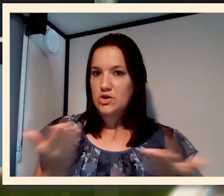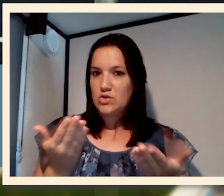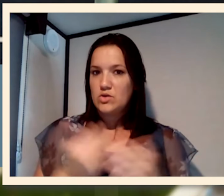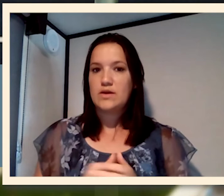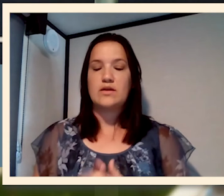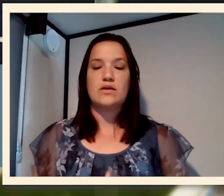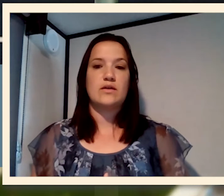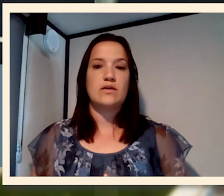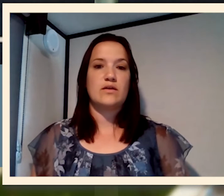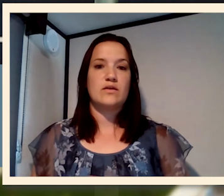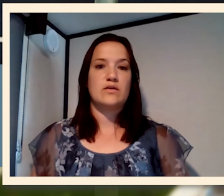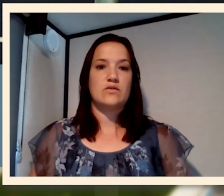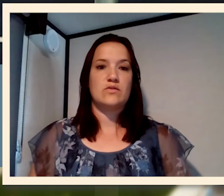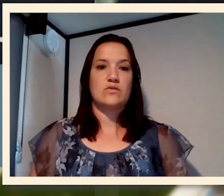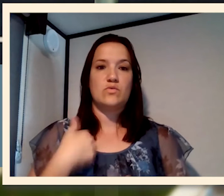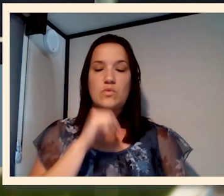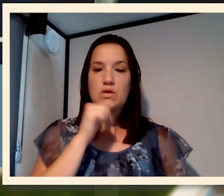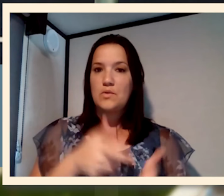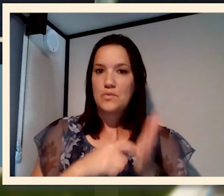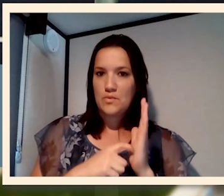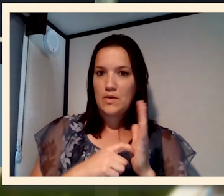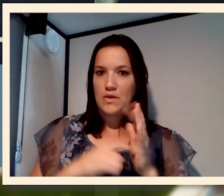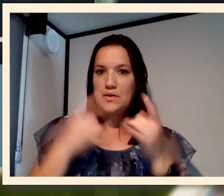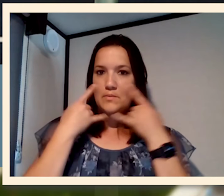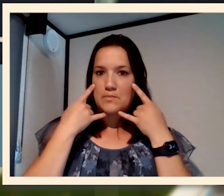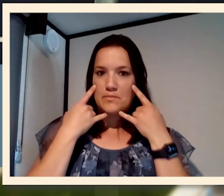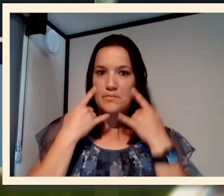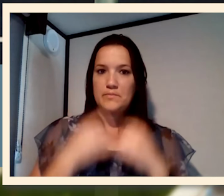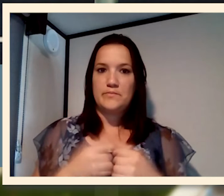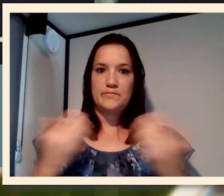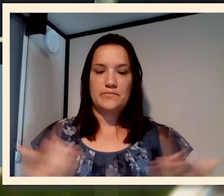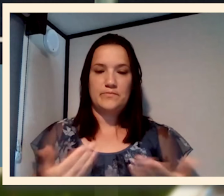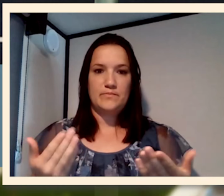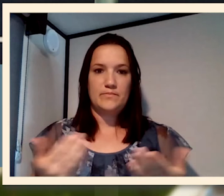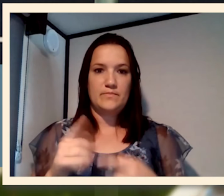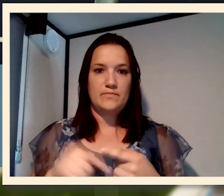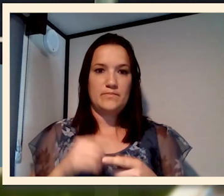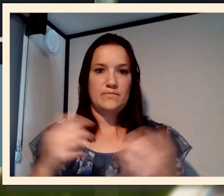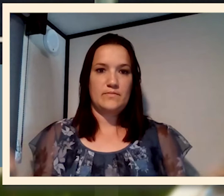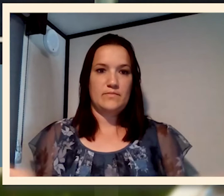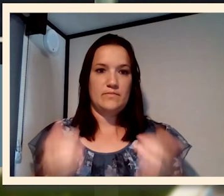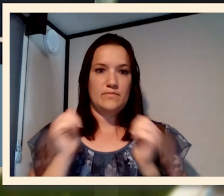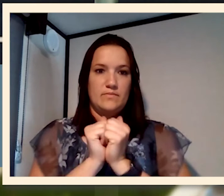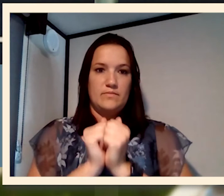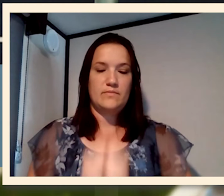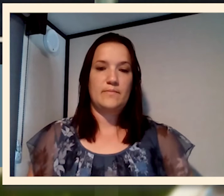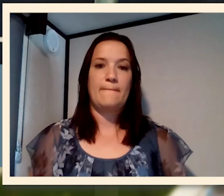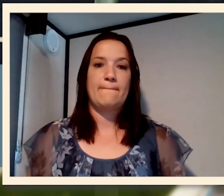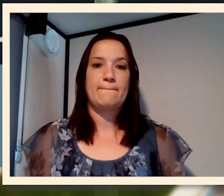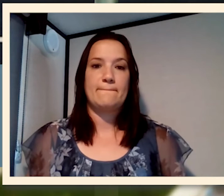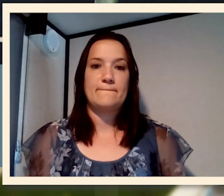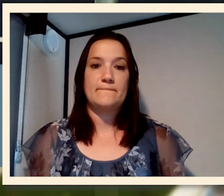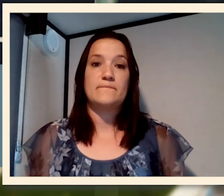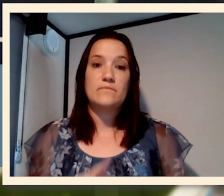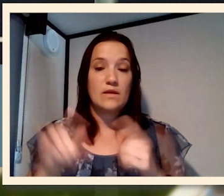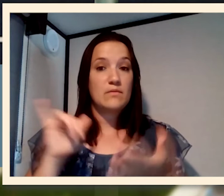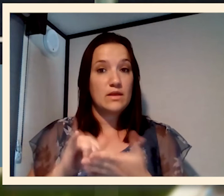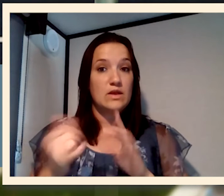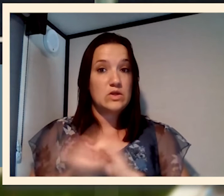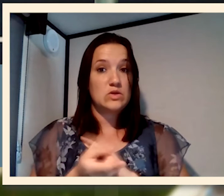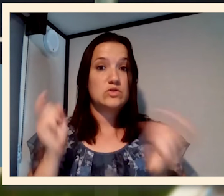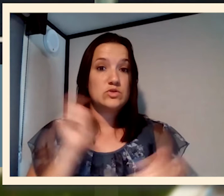care that's provided anywhere in this building. And so we're not required to wear a mask while we're here, even when we're